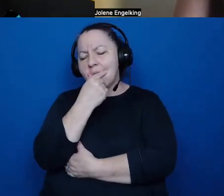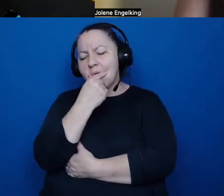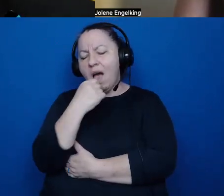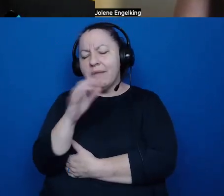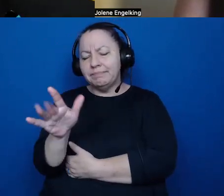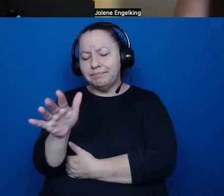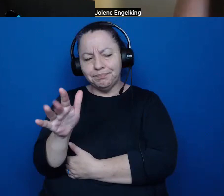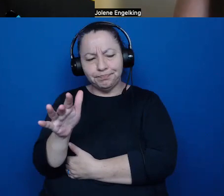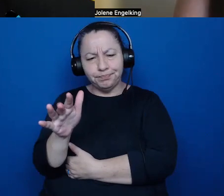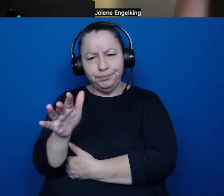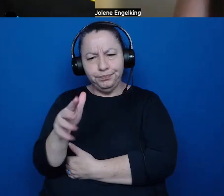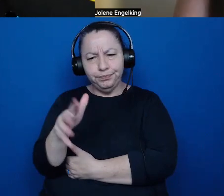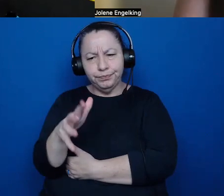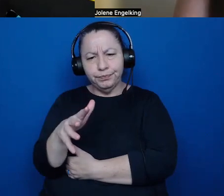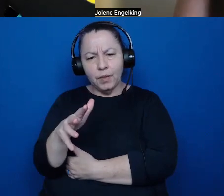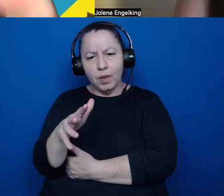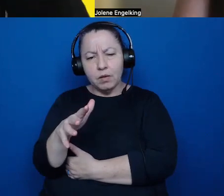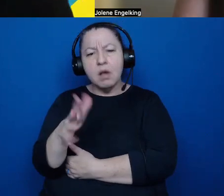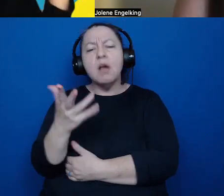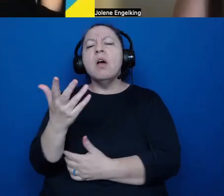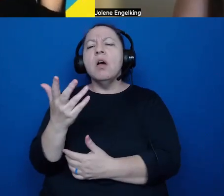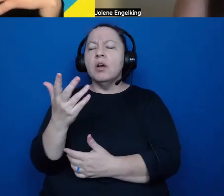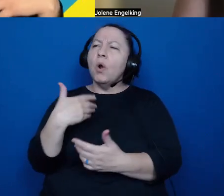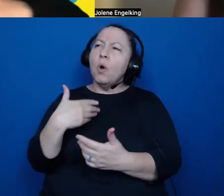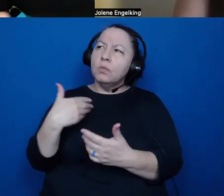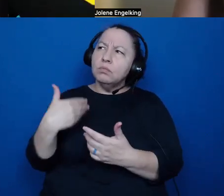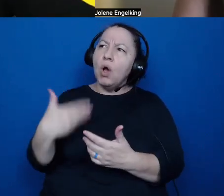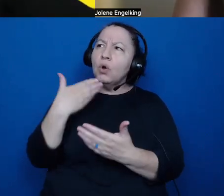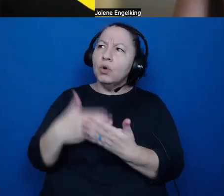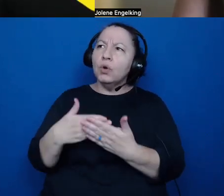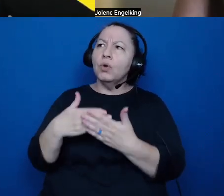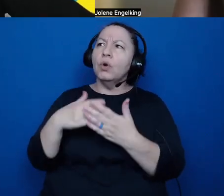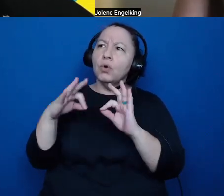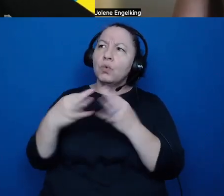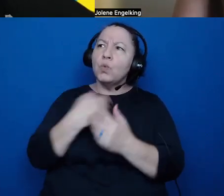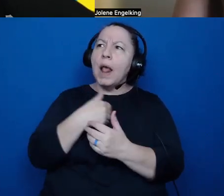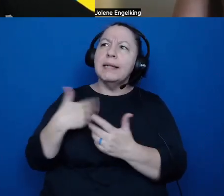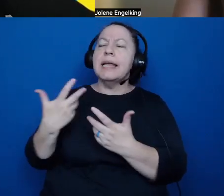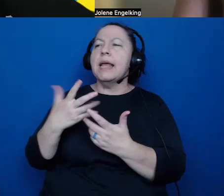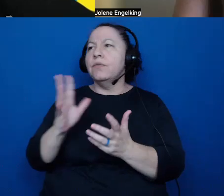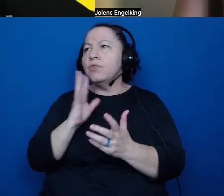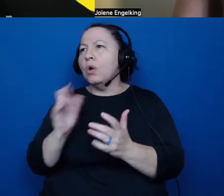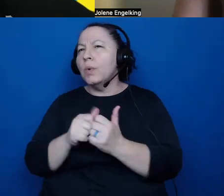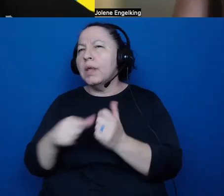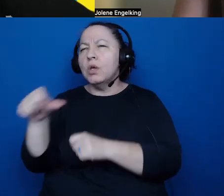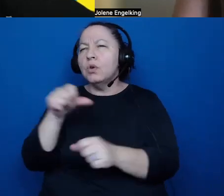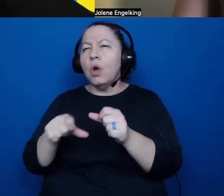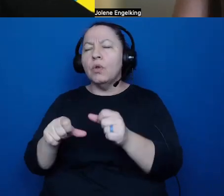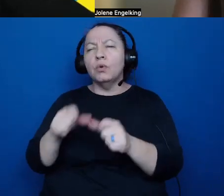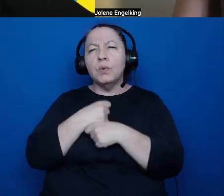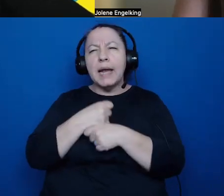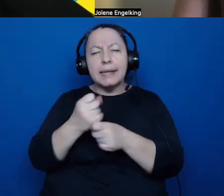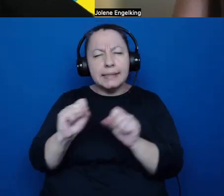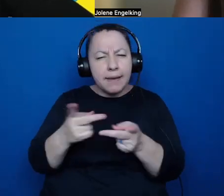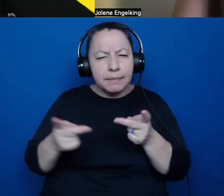the being a good relative and talking to each other, and especially those creating that safe space and